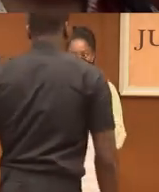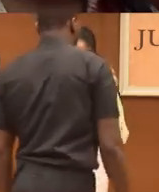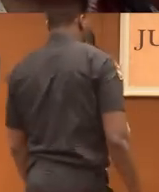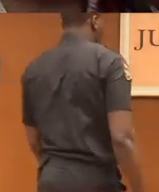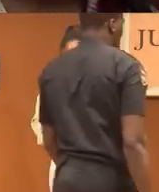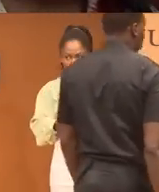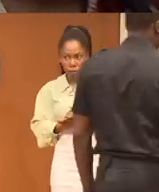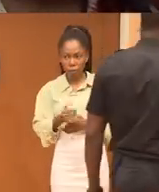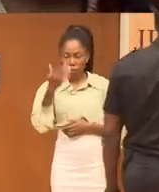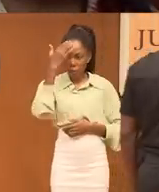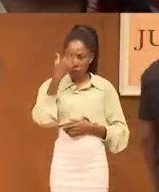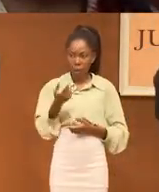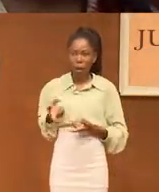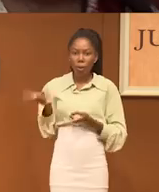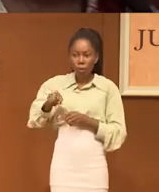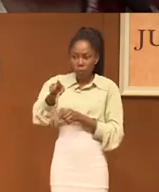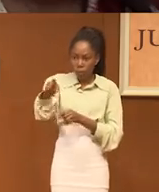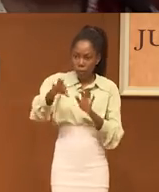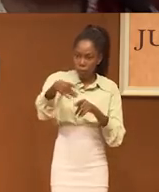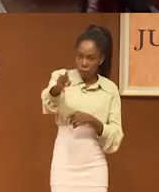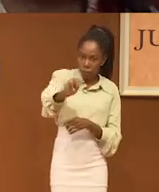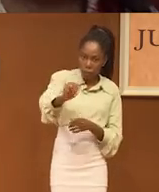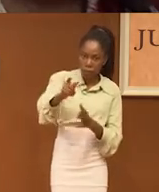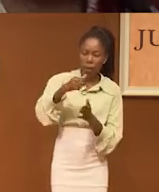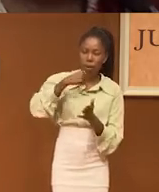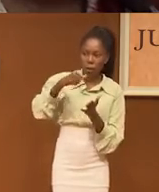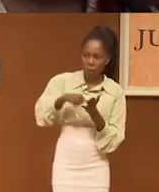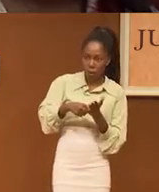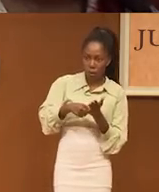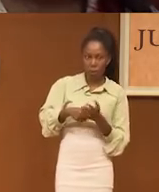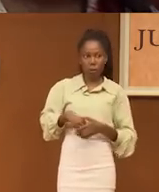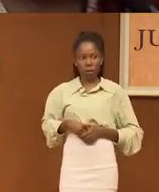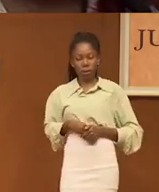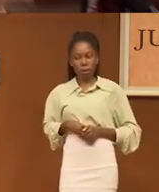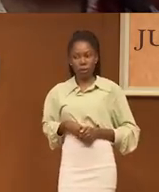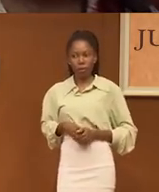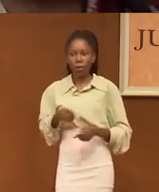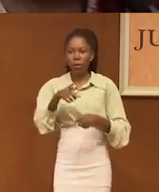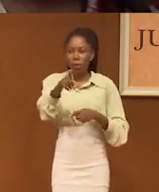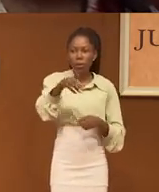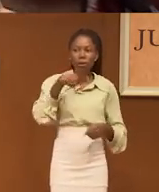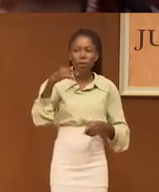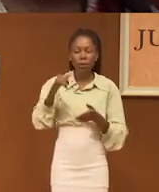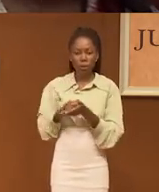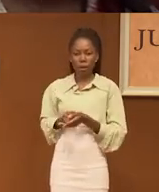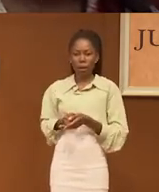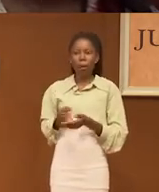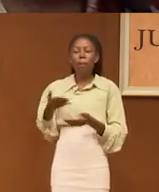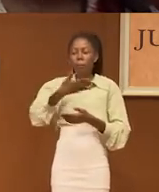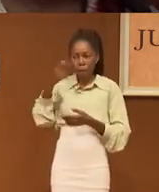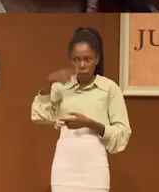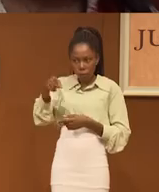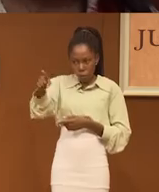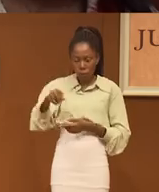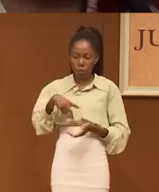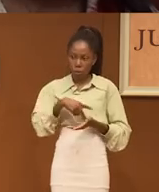my shop afterward, after this letter was served. Said, okay, if I can pay, that I should pay. Just one, he doesn't want us to go out that. He just want